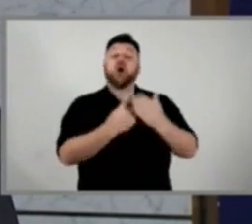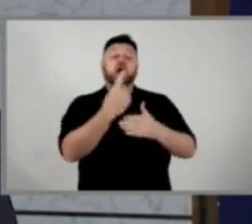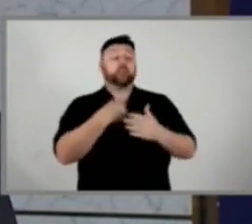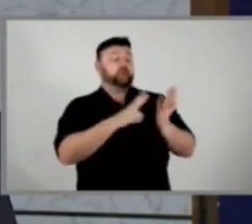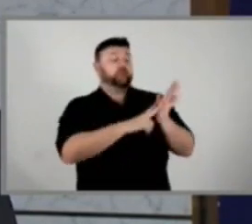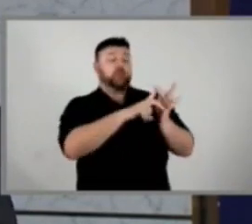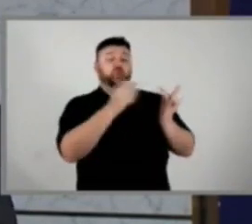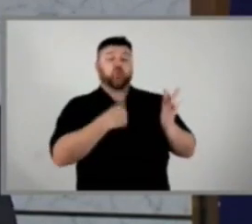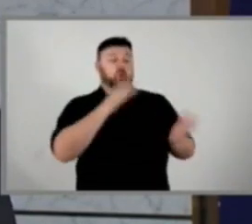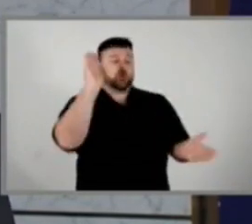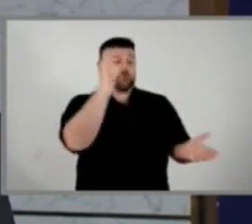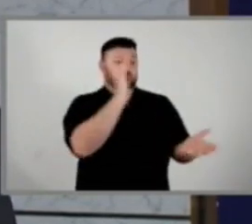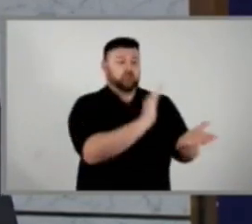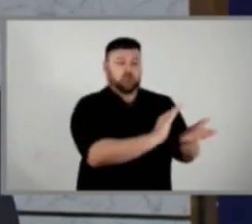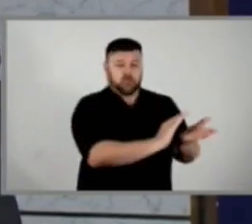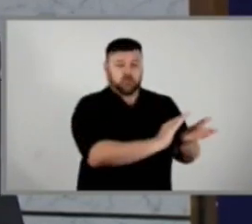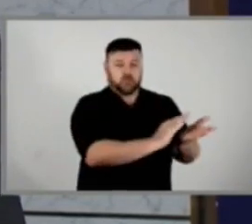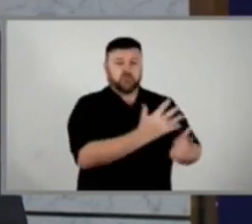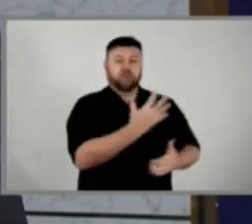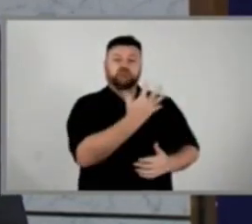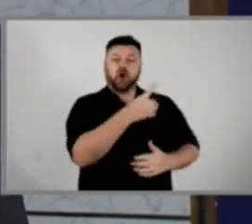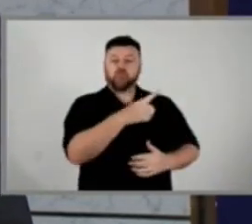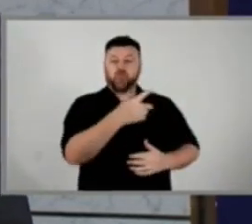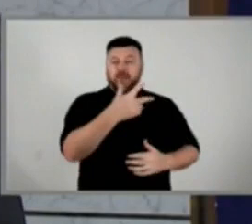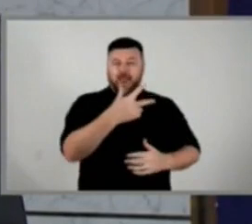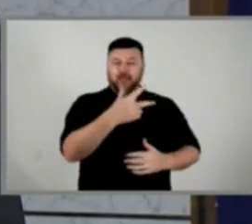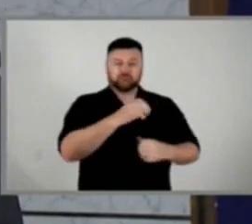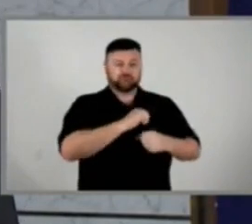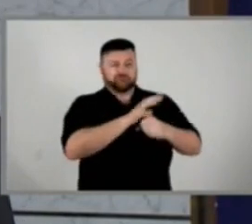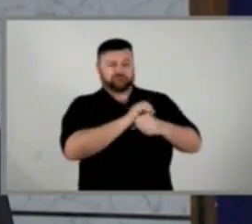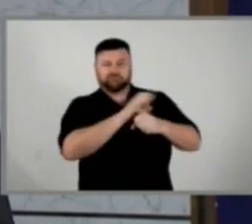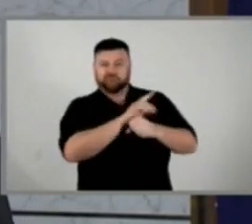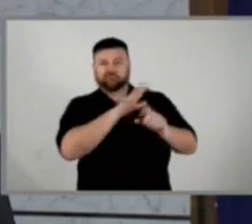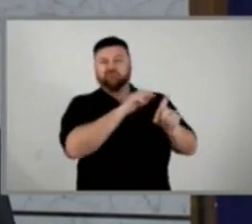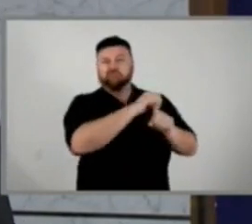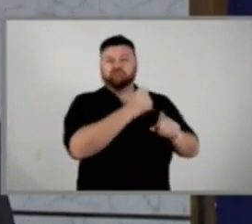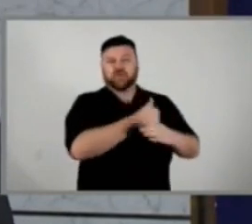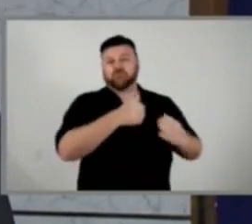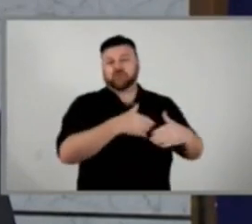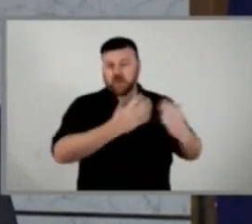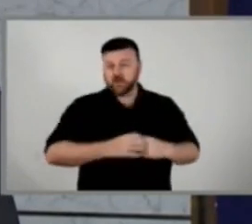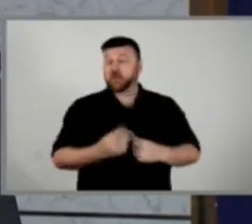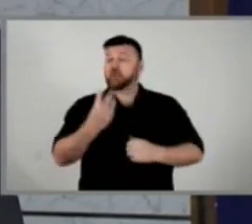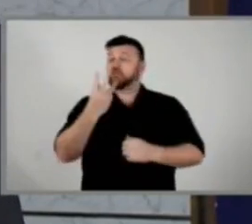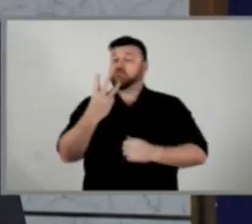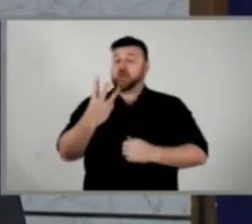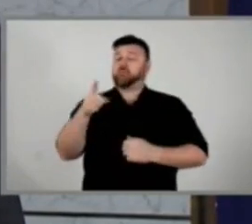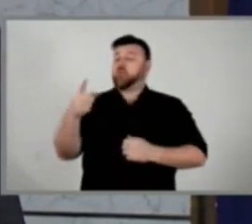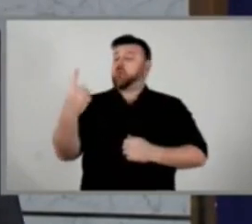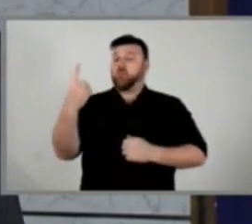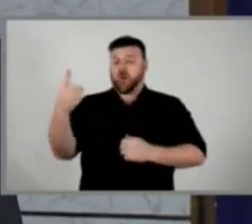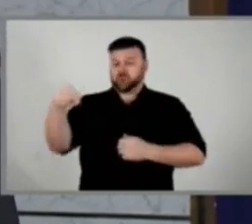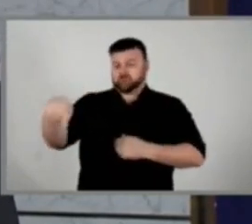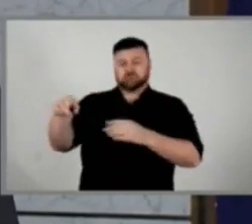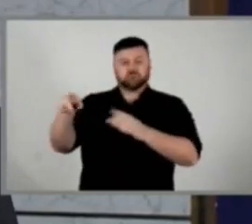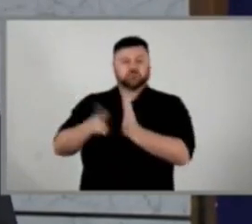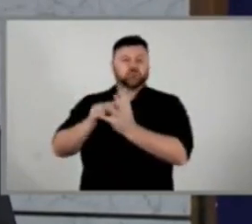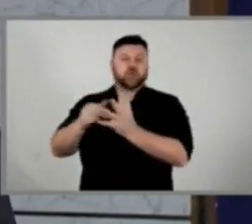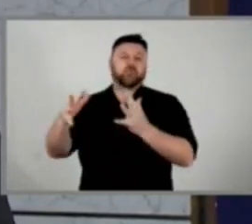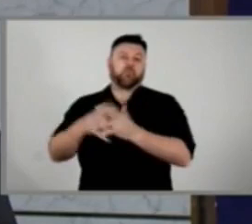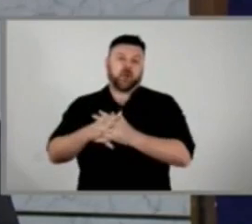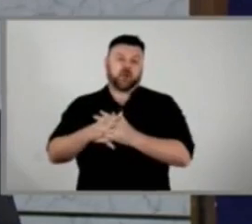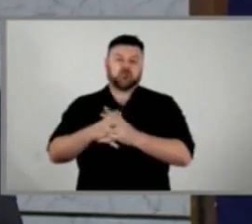now 5.8 cases per day and 3.1 cases per day in New South Wales, and that's stable, and no other